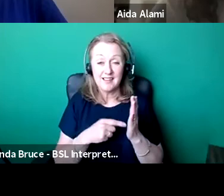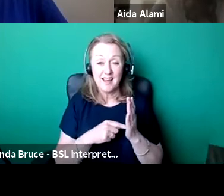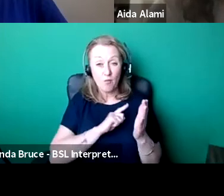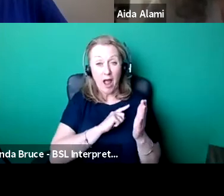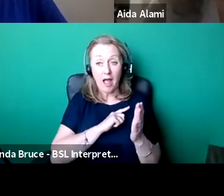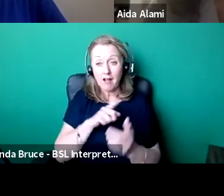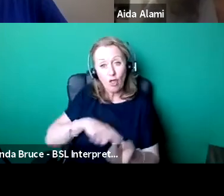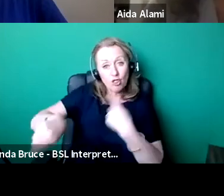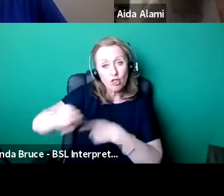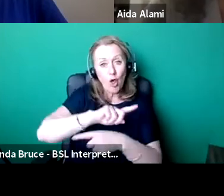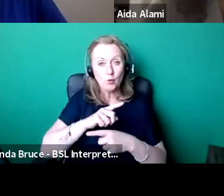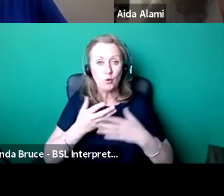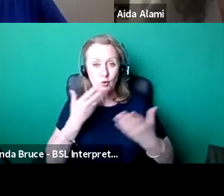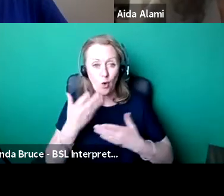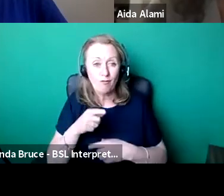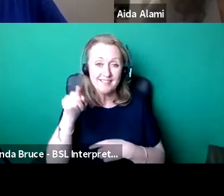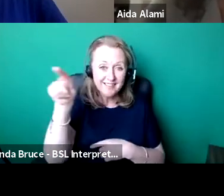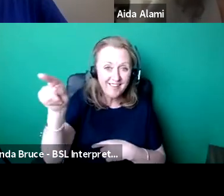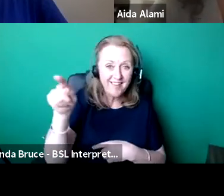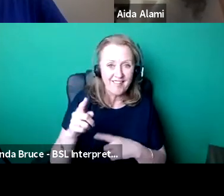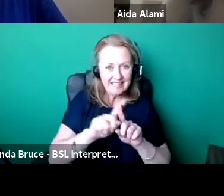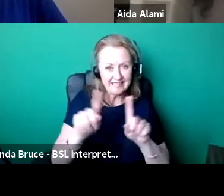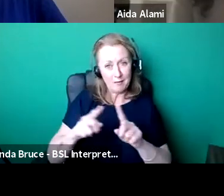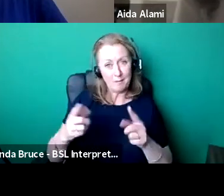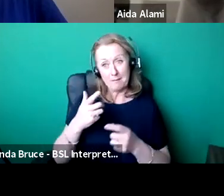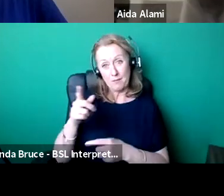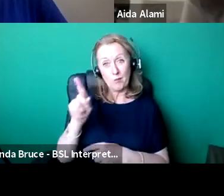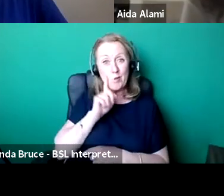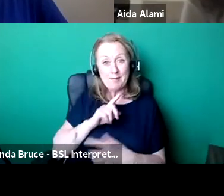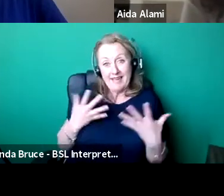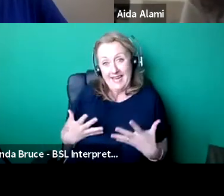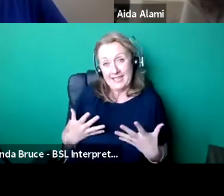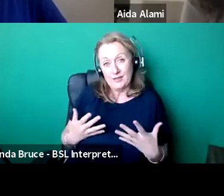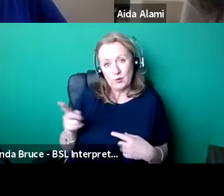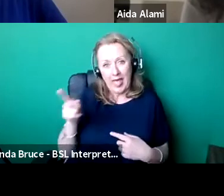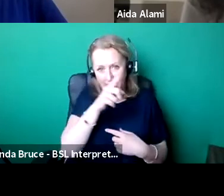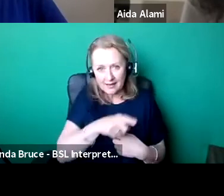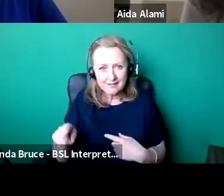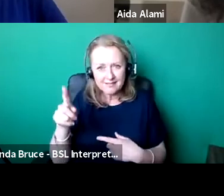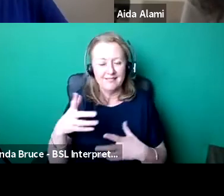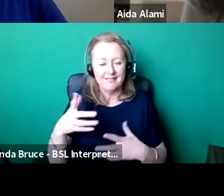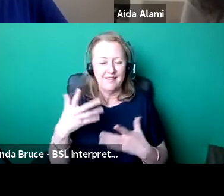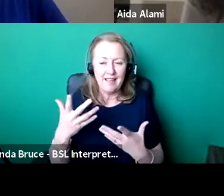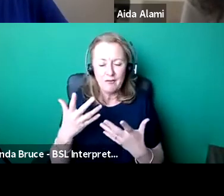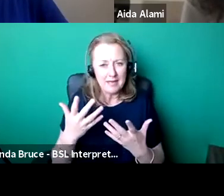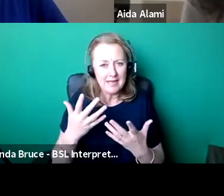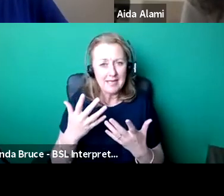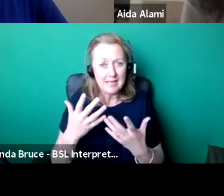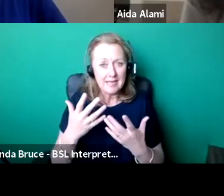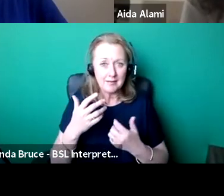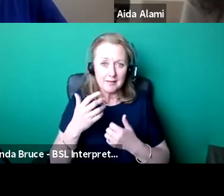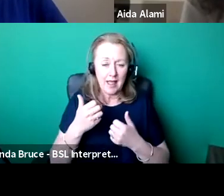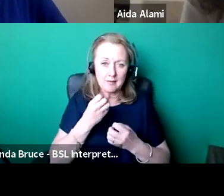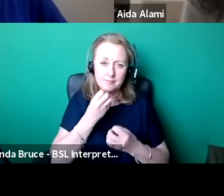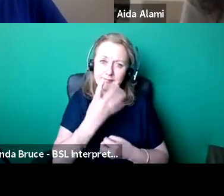of Aida and Hiba and Iman and the others in the book that this is why they have been galvanized. Despite all of the